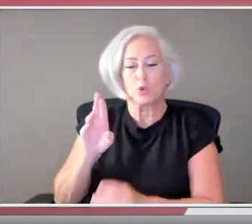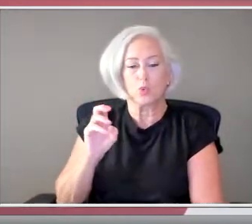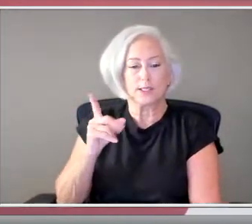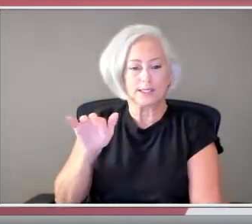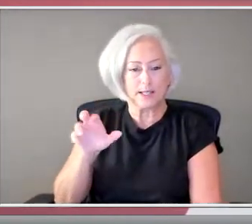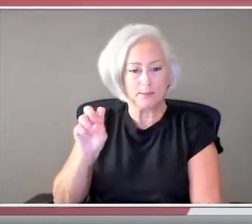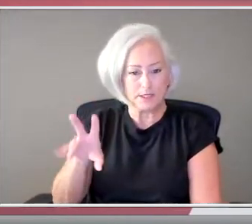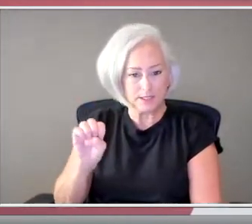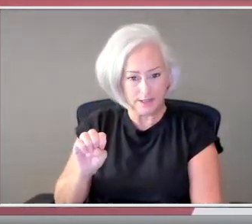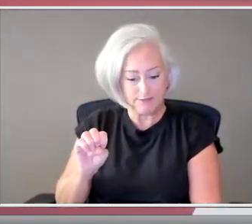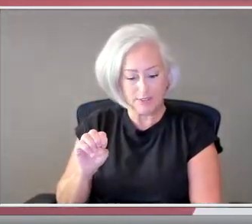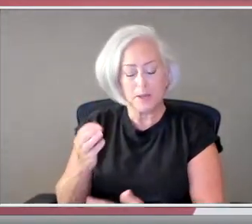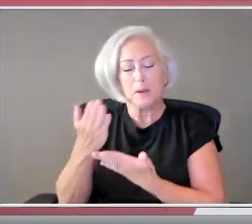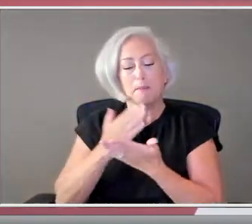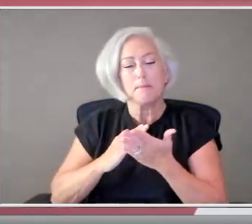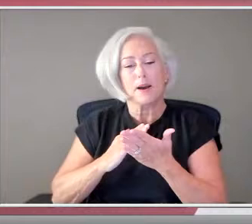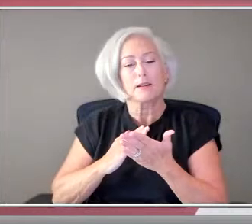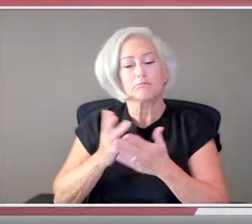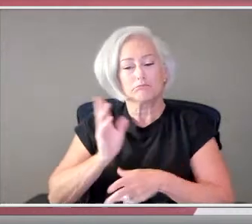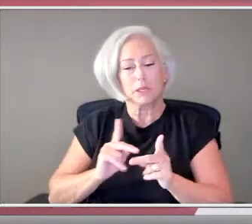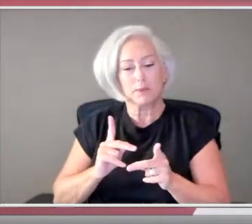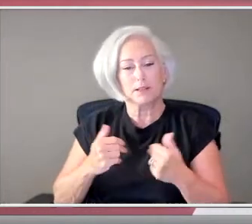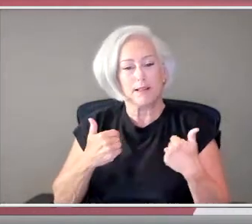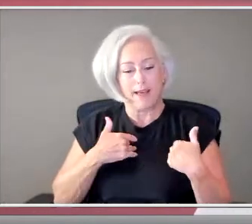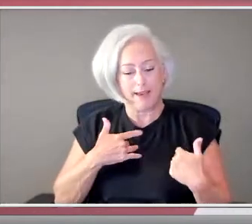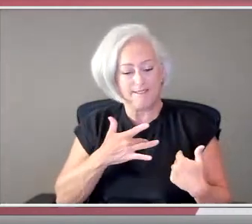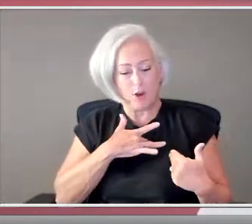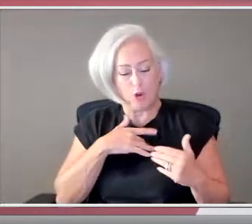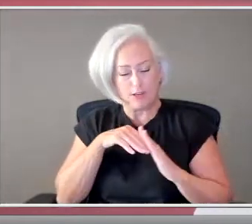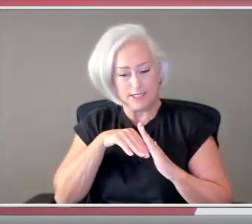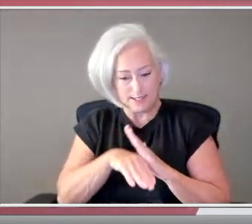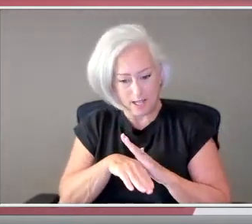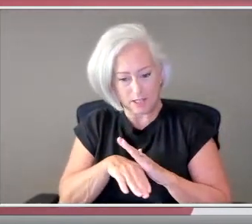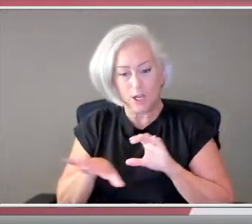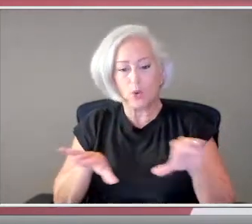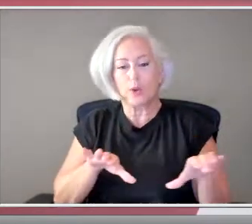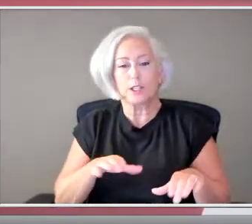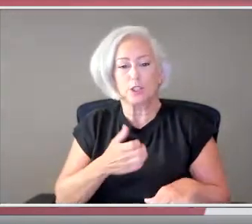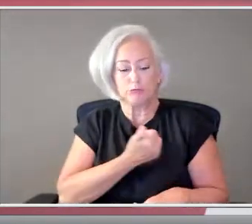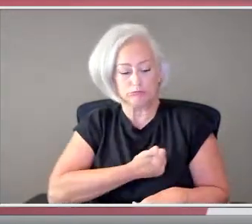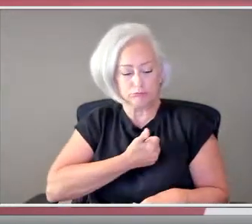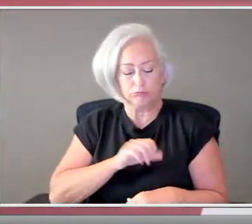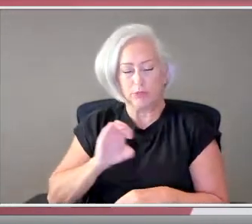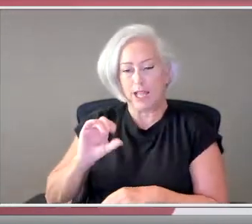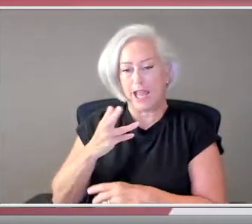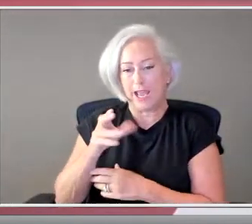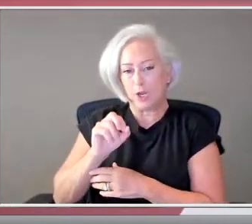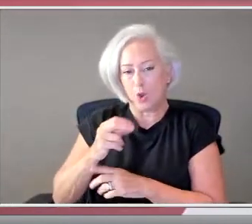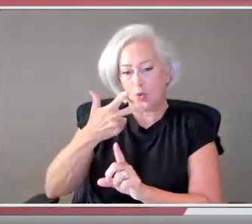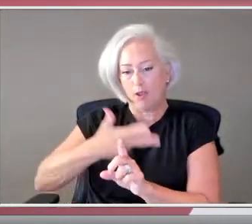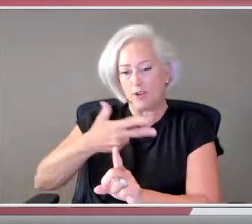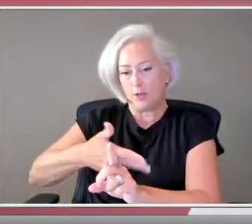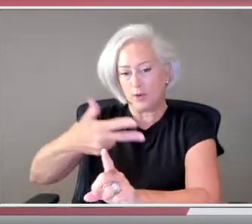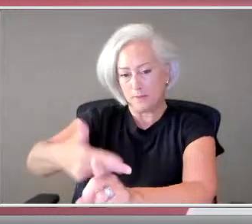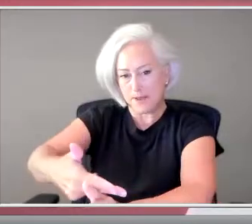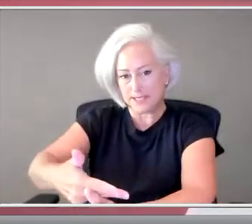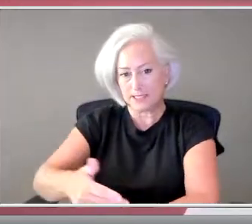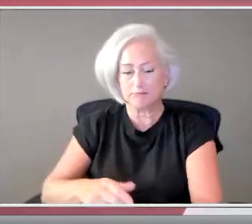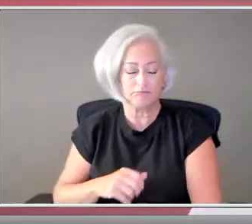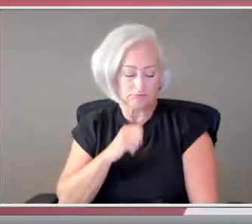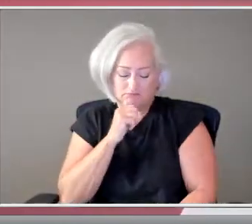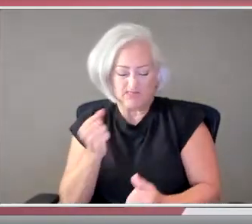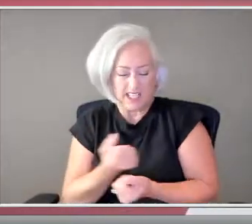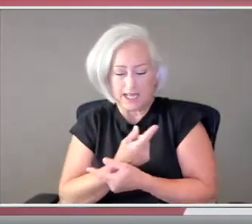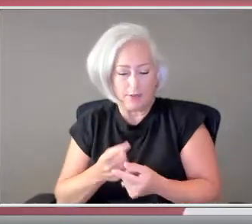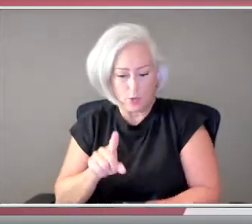declines, and we do surveillance echoes every 3 months across the board. Not everyone needs it that much, but it's hard to